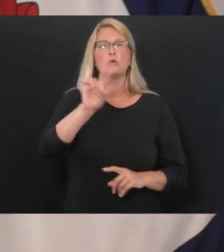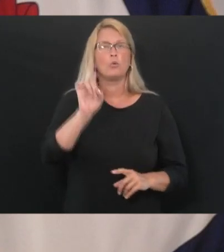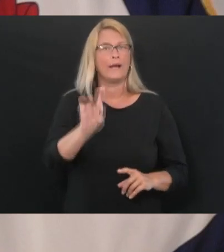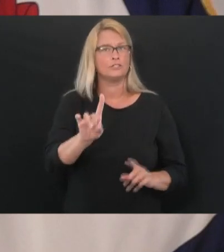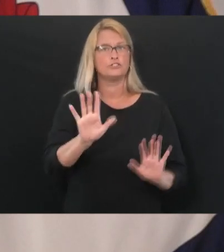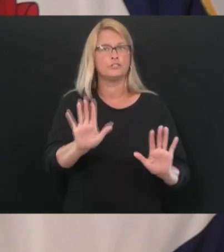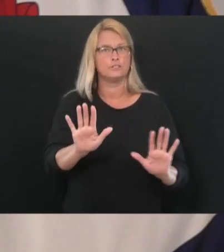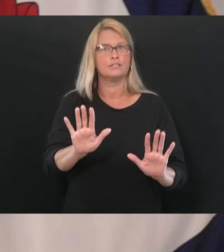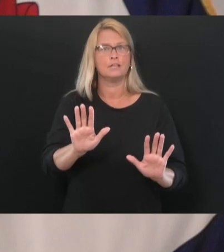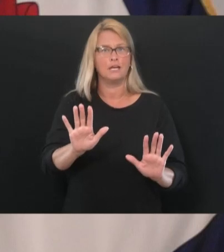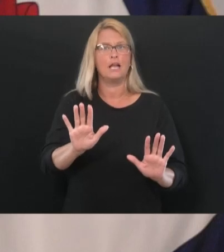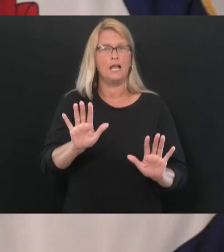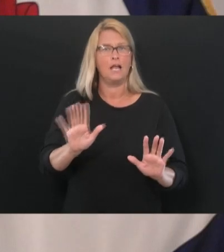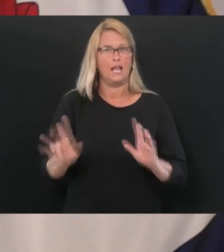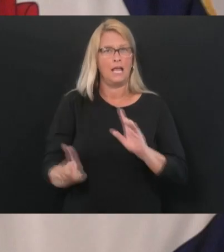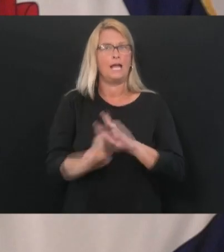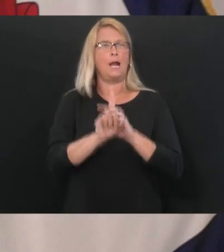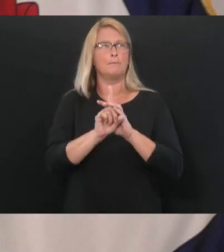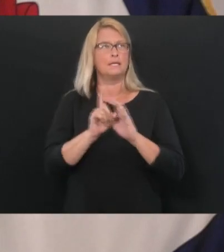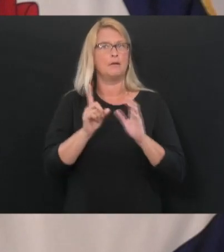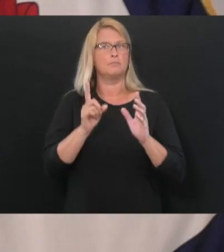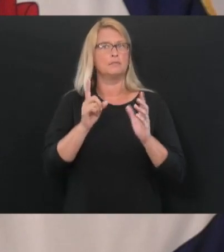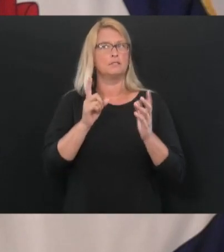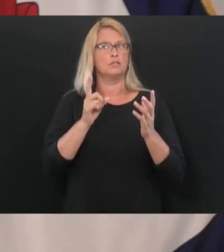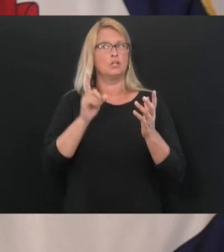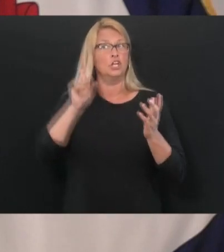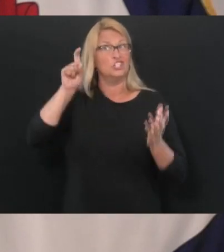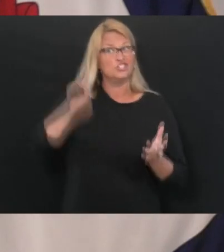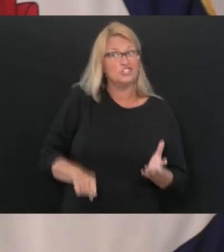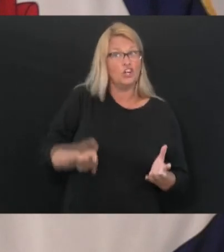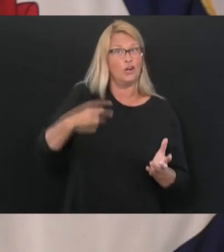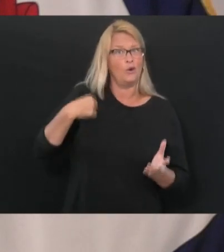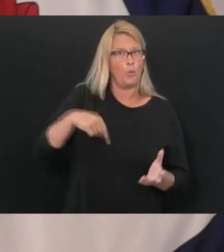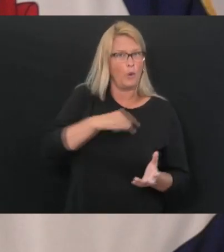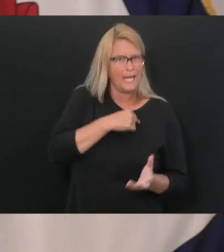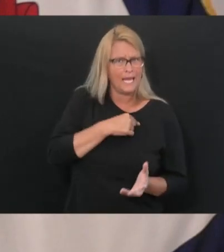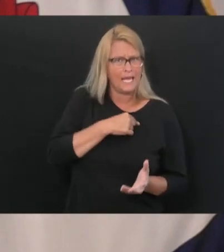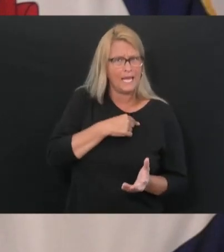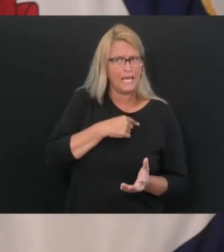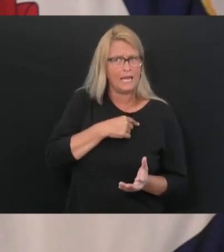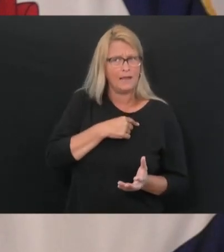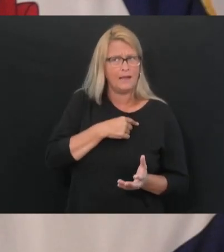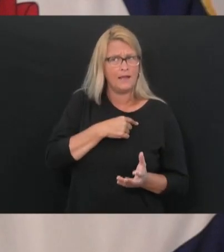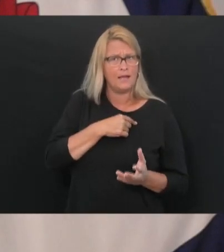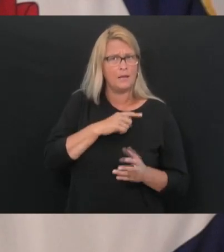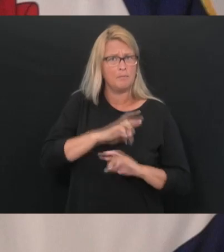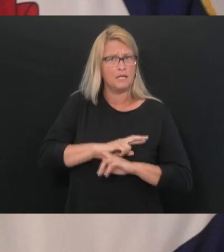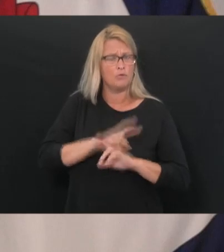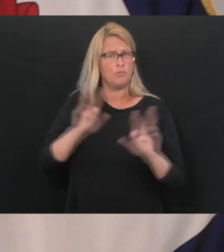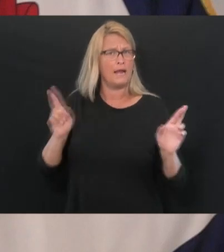you know, comes up and says, well, should we not be in a position, should we not be looking